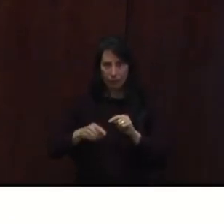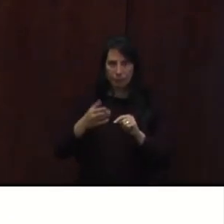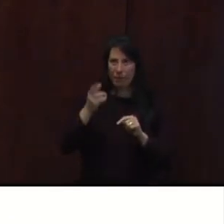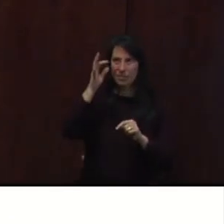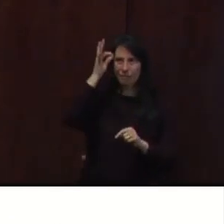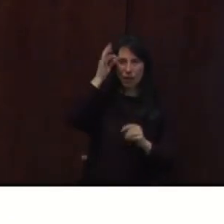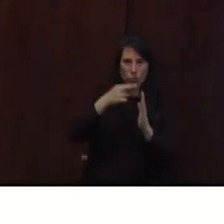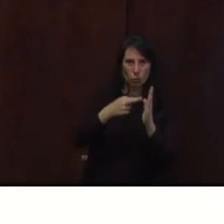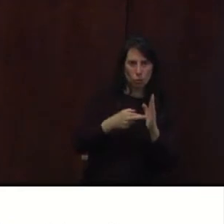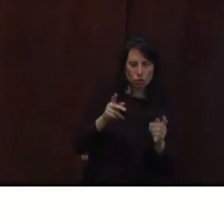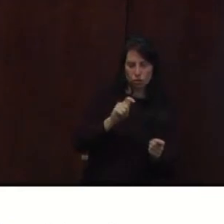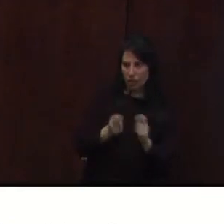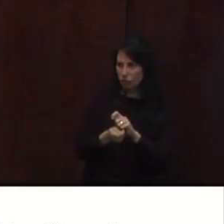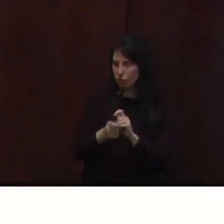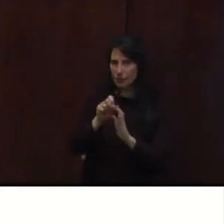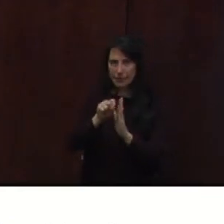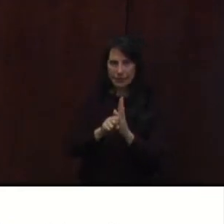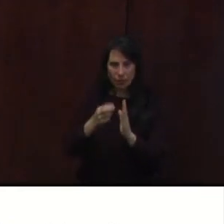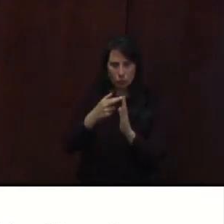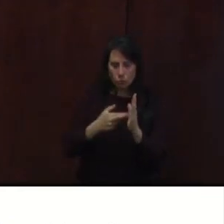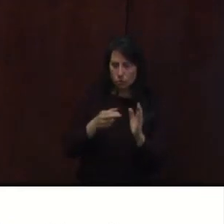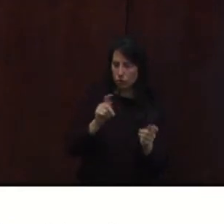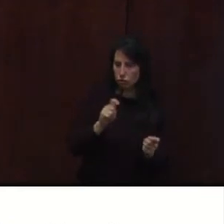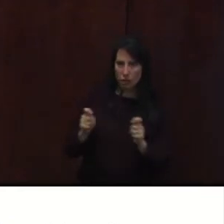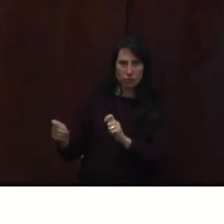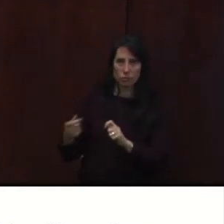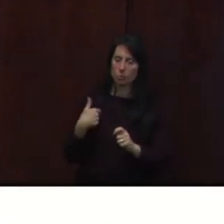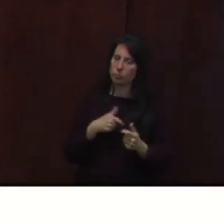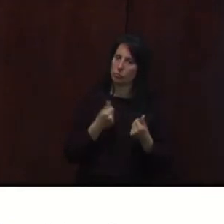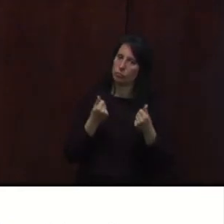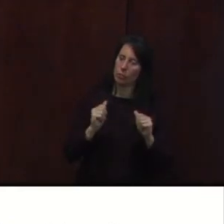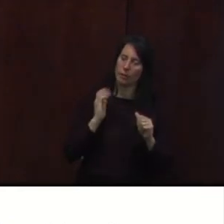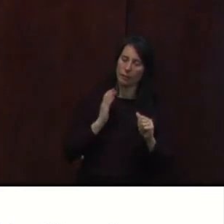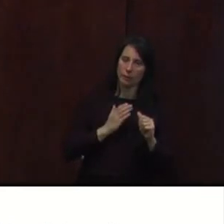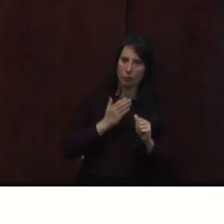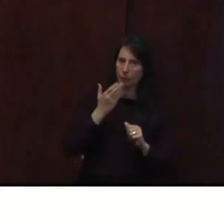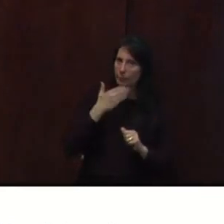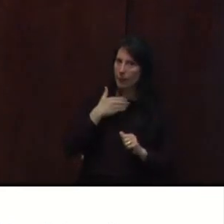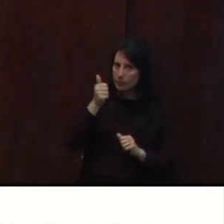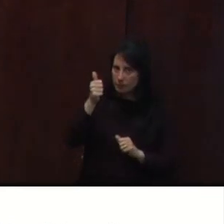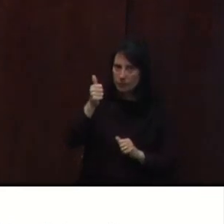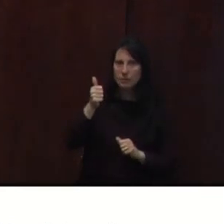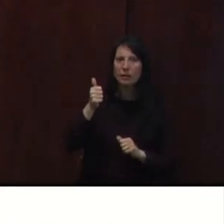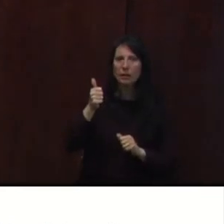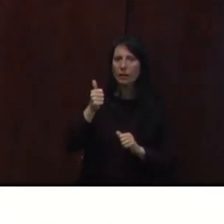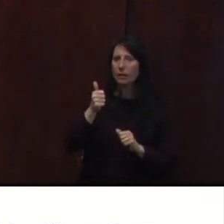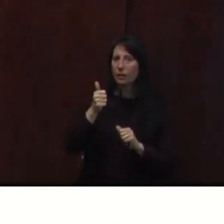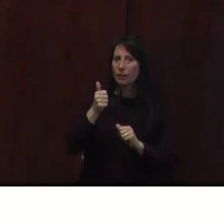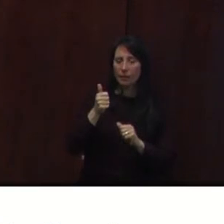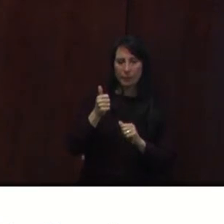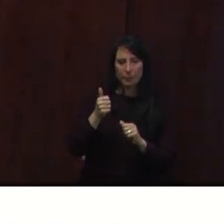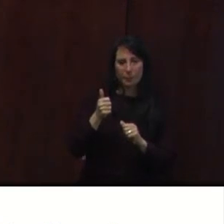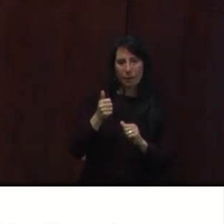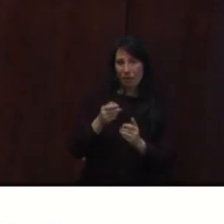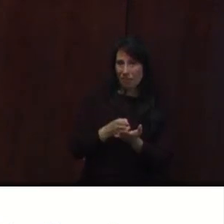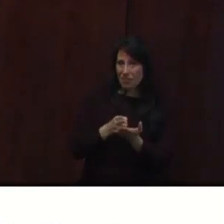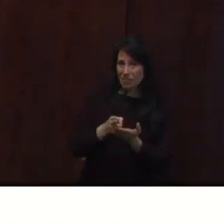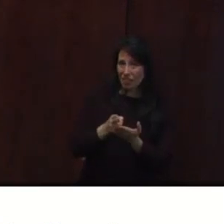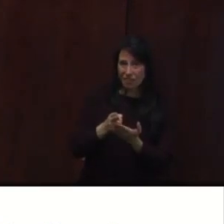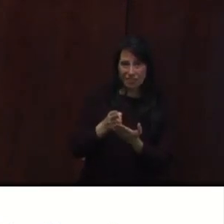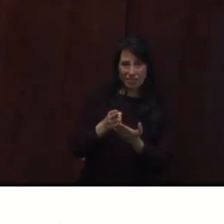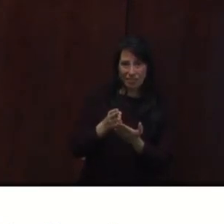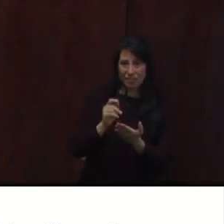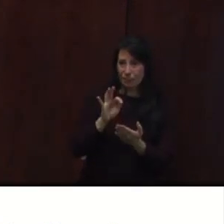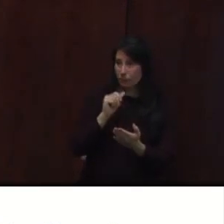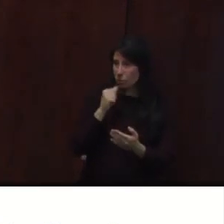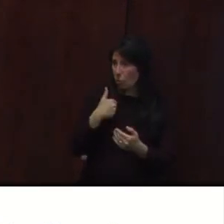demand, and we're doing the best we can with that extra bump to compensate for that. But it all comes down, again, to a supply and demand issue. We've got